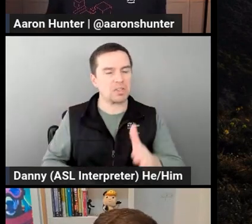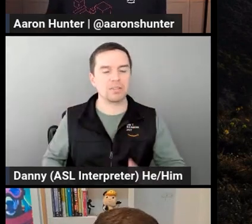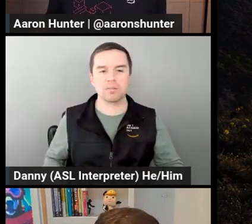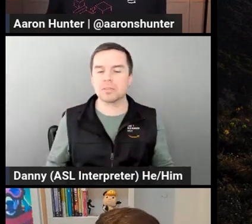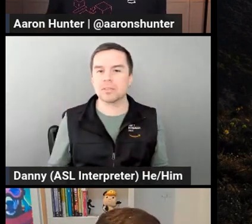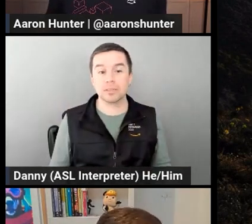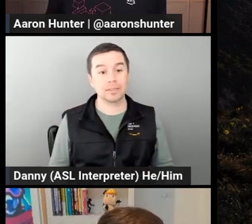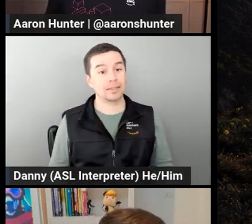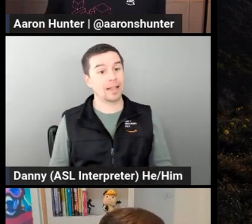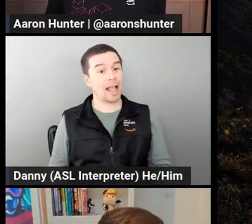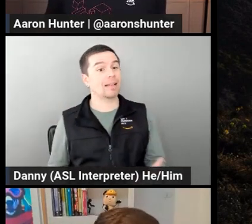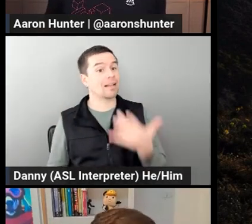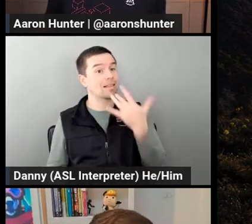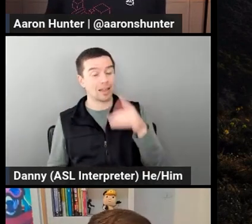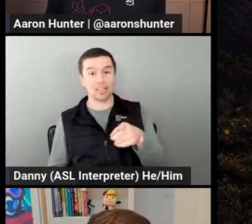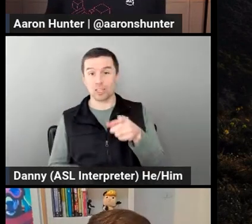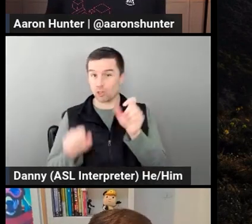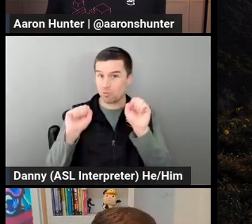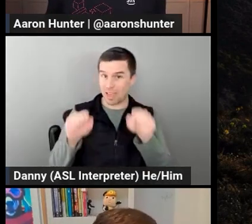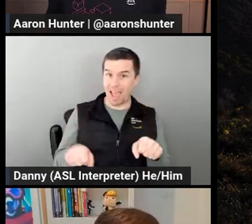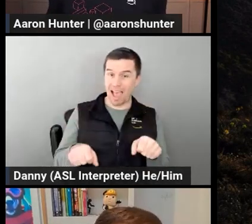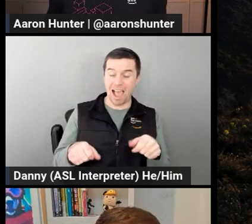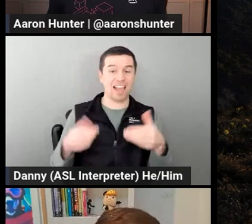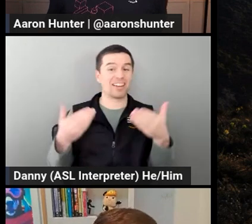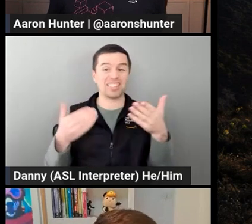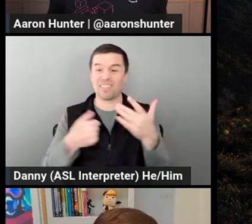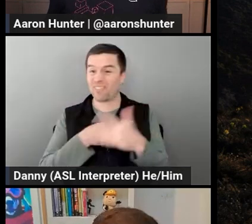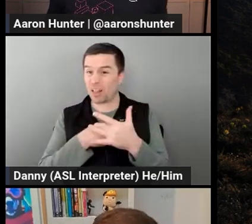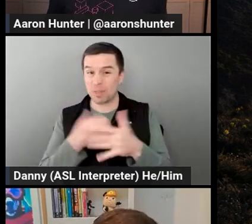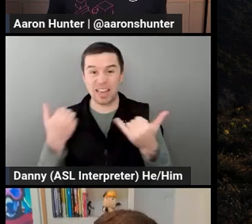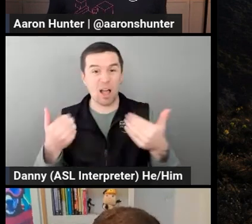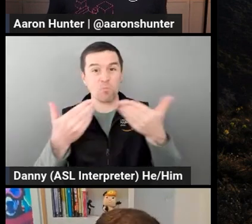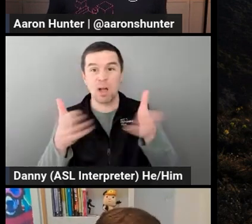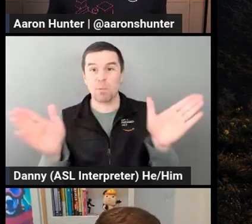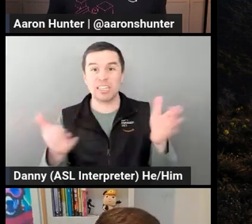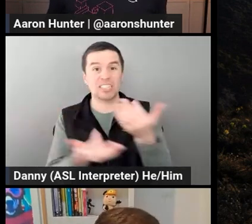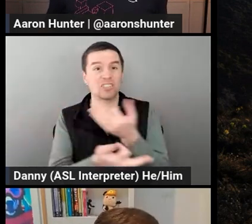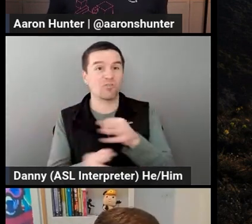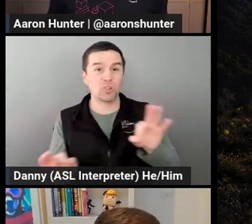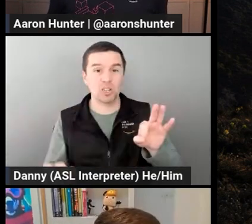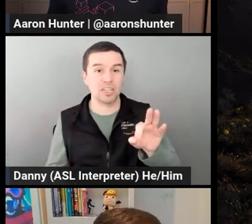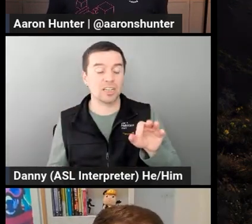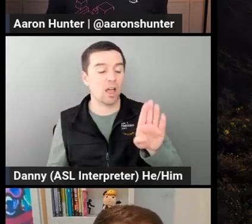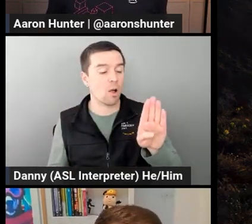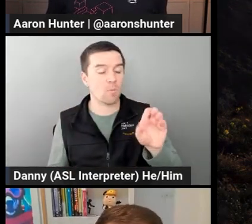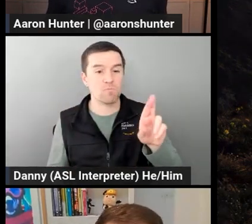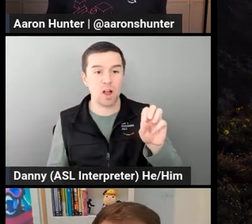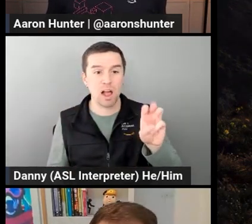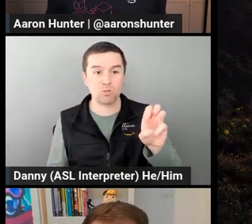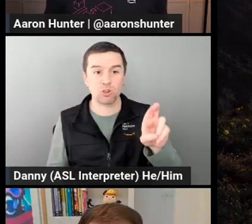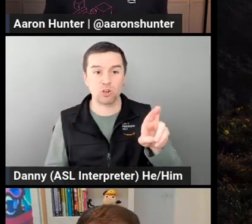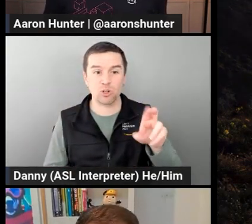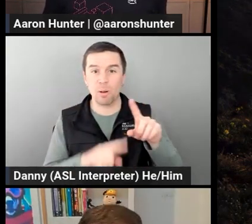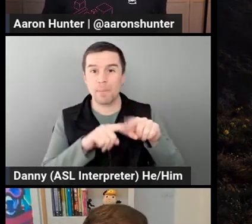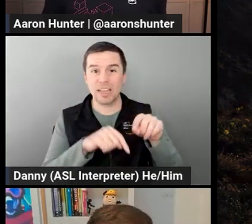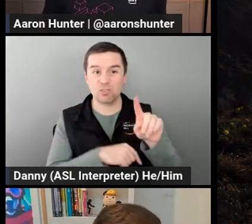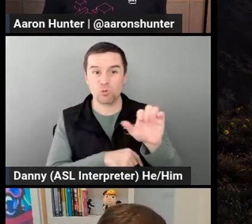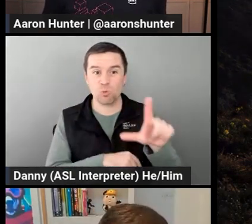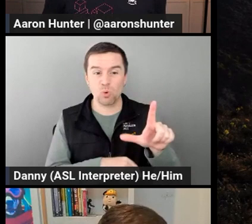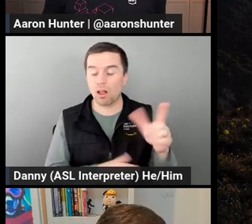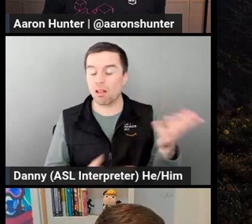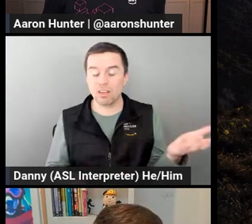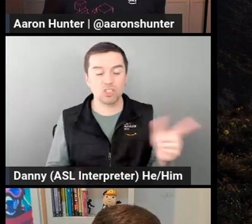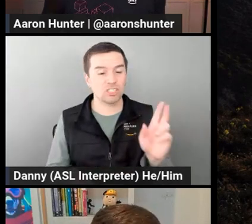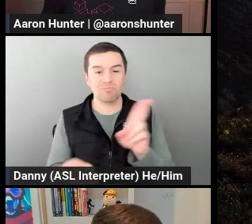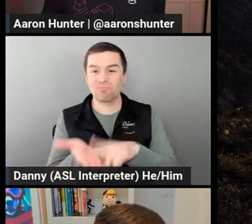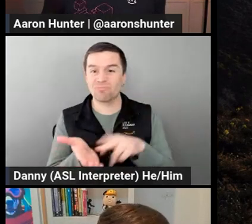you can. It is generally available. It's a free browser-based tool. You just need to log into your AWS account and get started. Oh, this is cool.